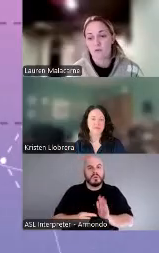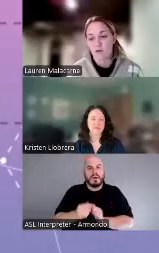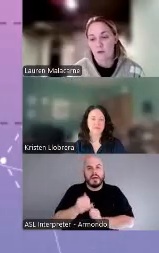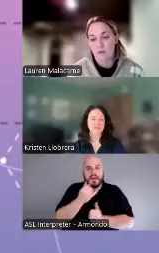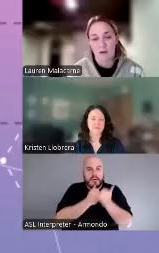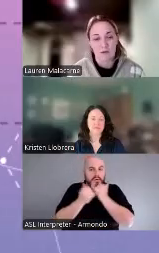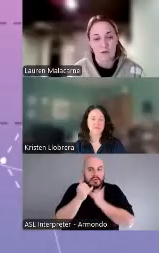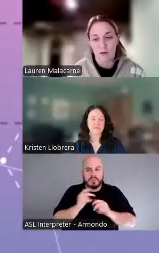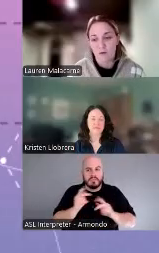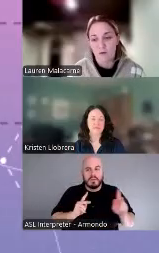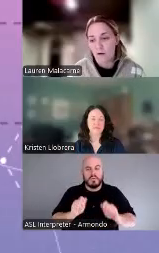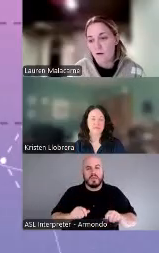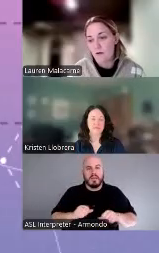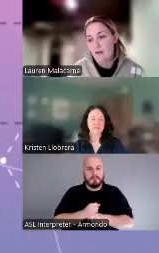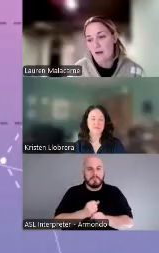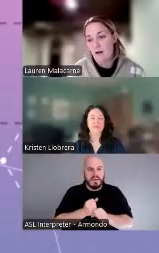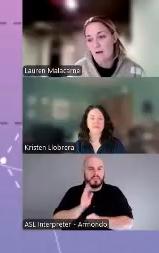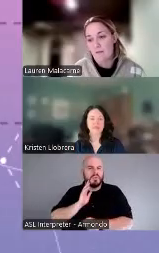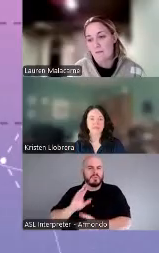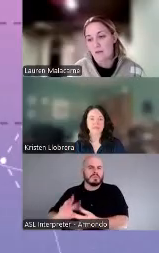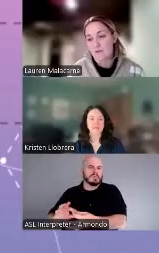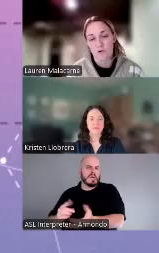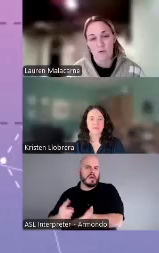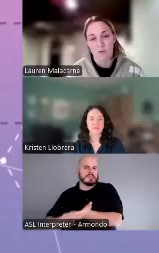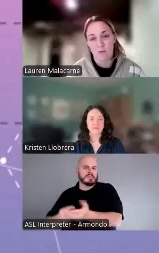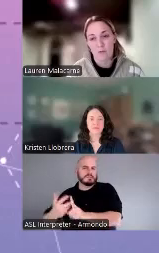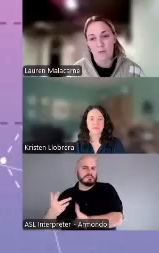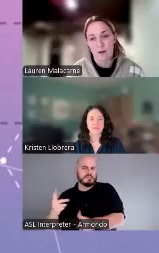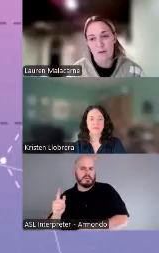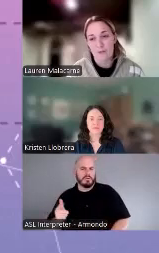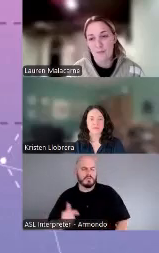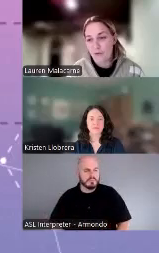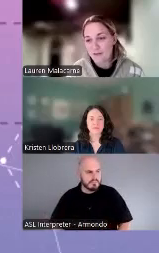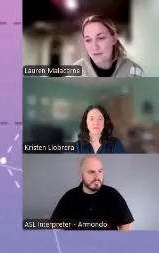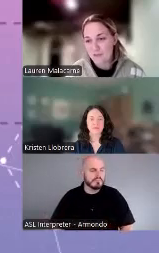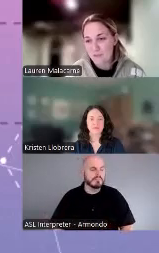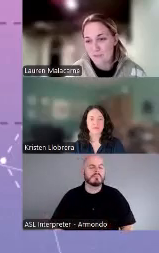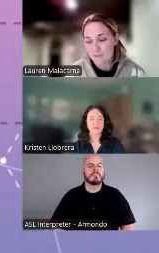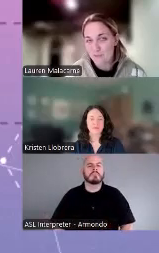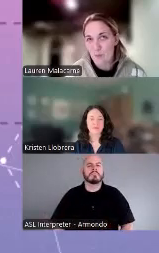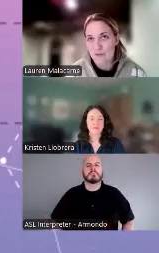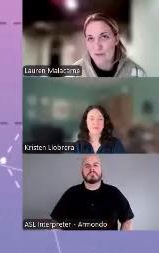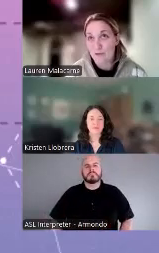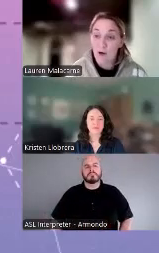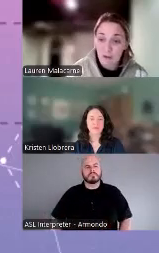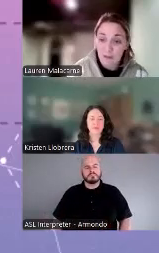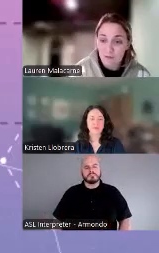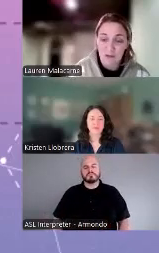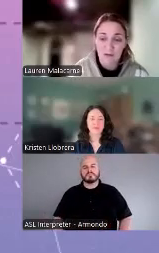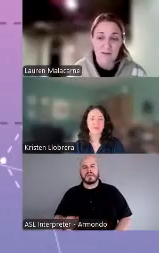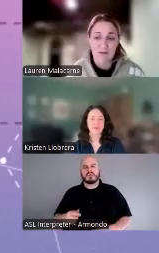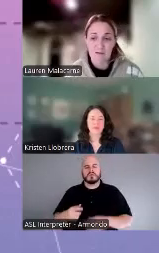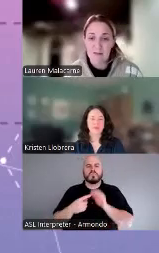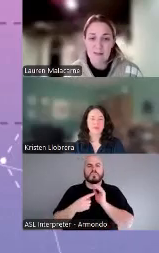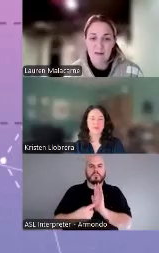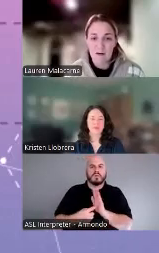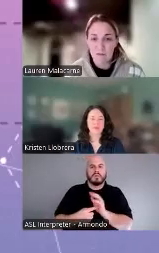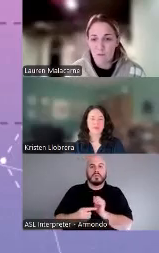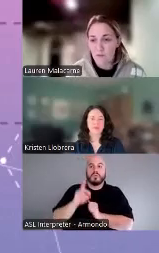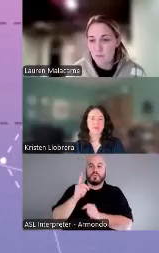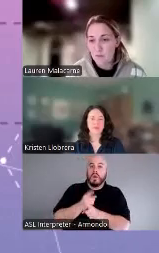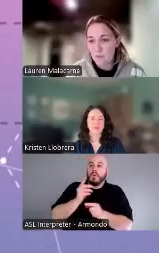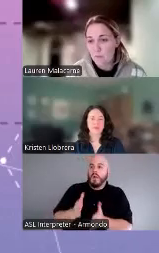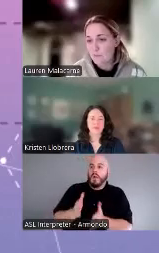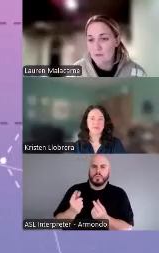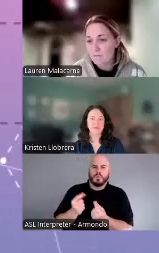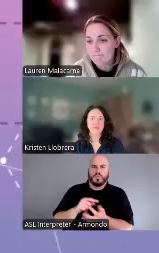make, and we'll talk about that a little while later. And so we both had to represent the right way to do things, and then kind of the